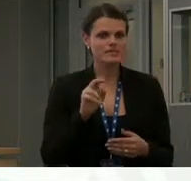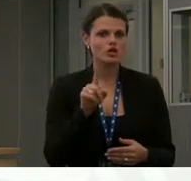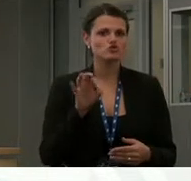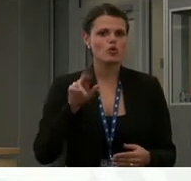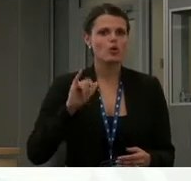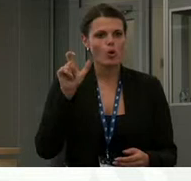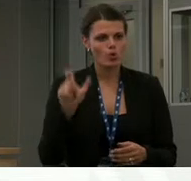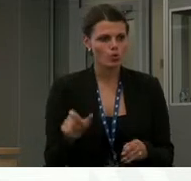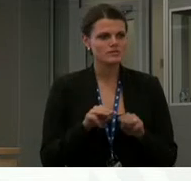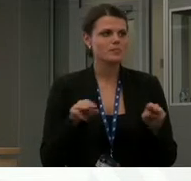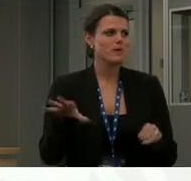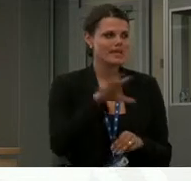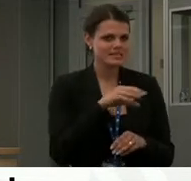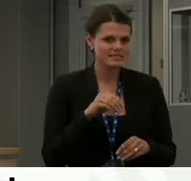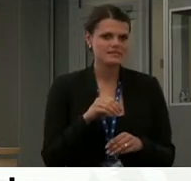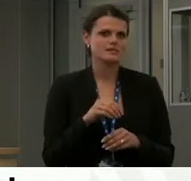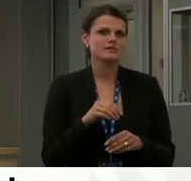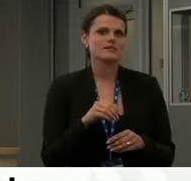The floor goes to you.